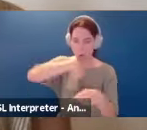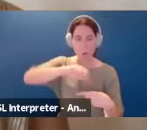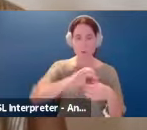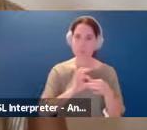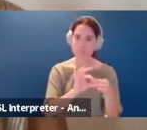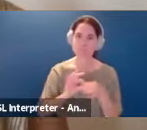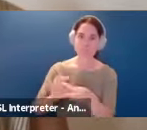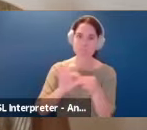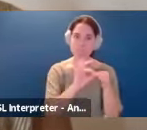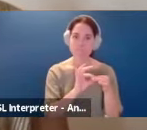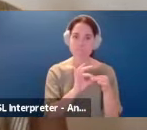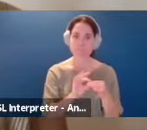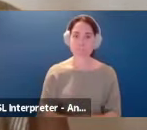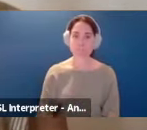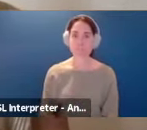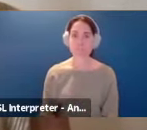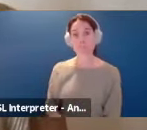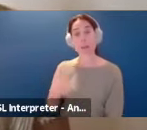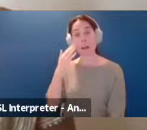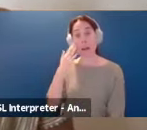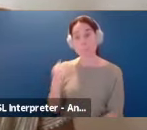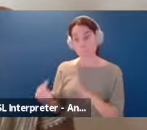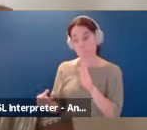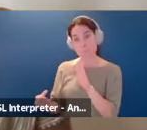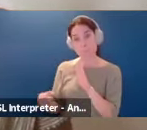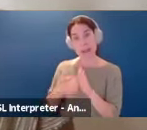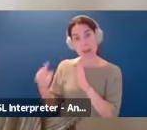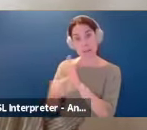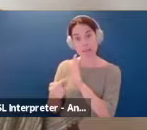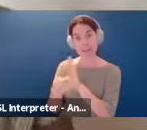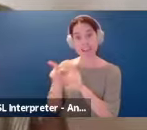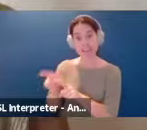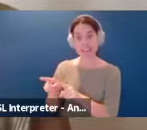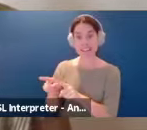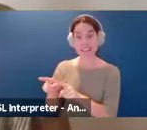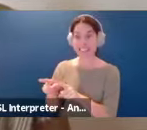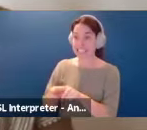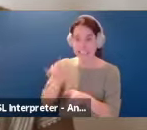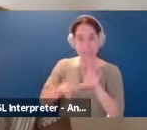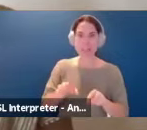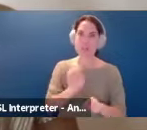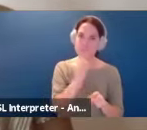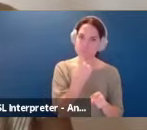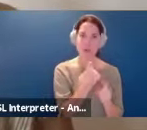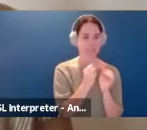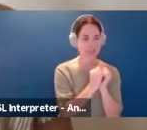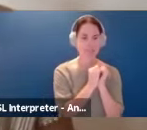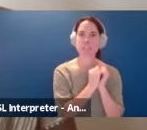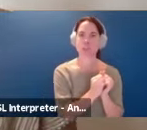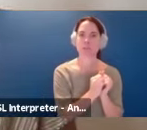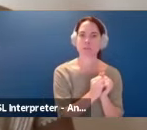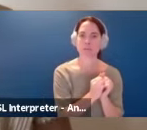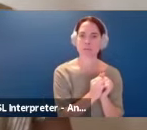to me black lives matter is an affirmation of the first precept because yes life is king and life has been